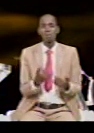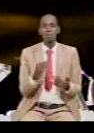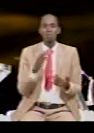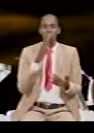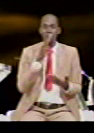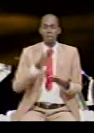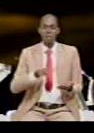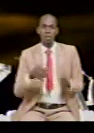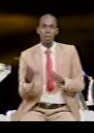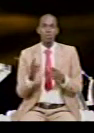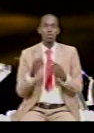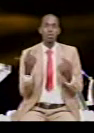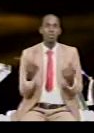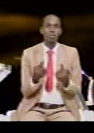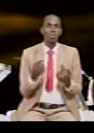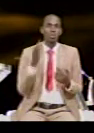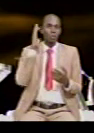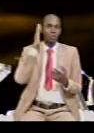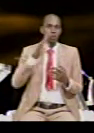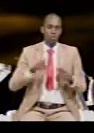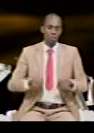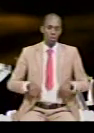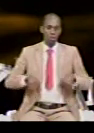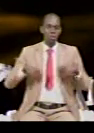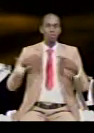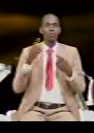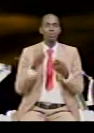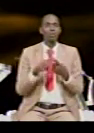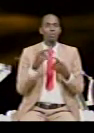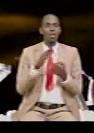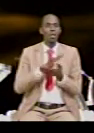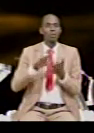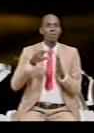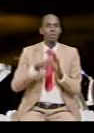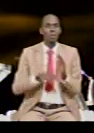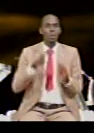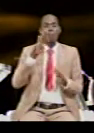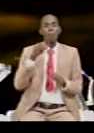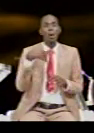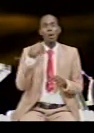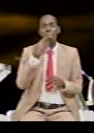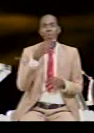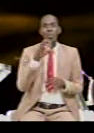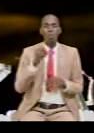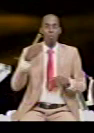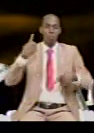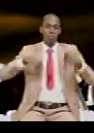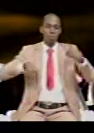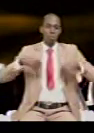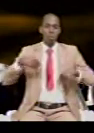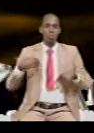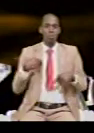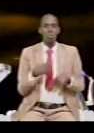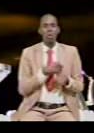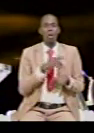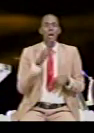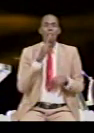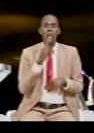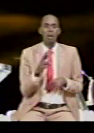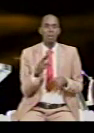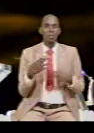sins, should live unto righteousness, by whose stripes we are healed. So